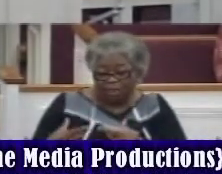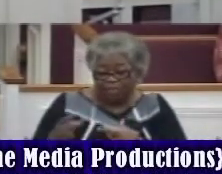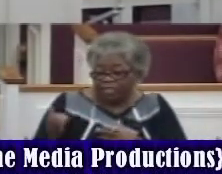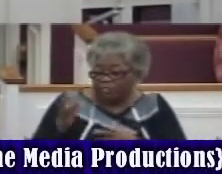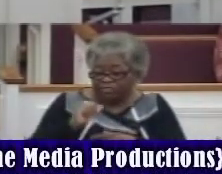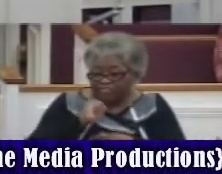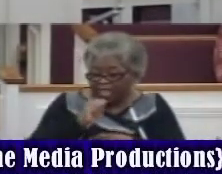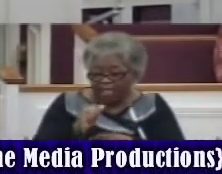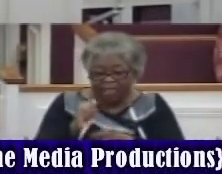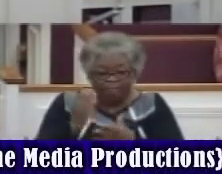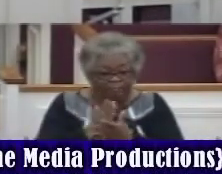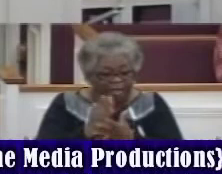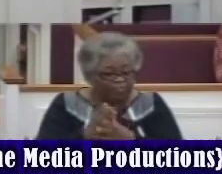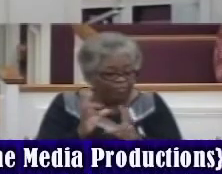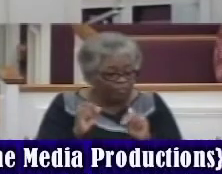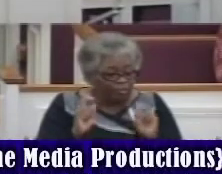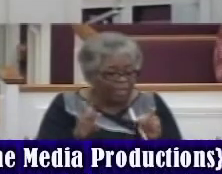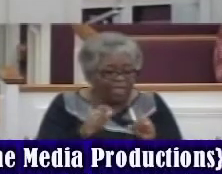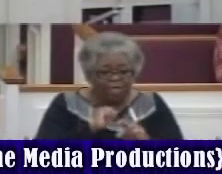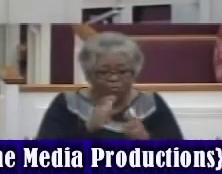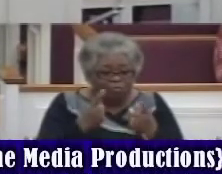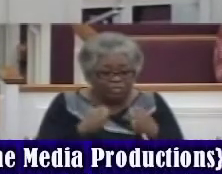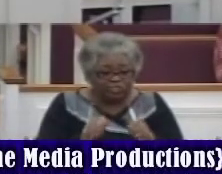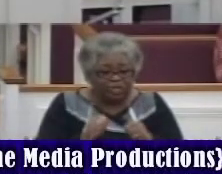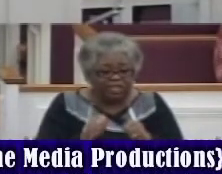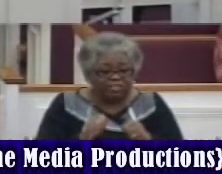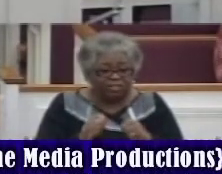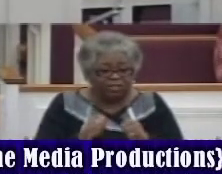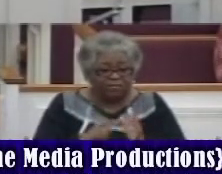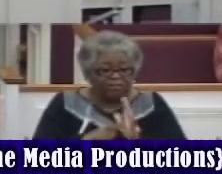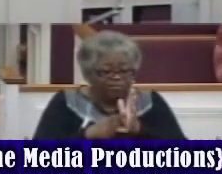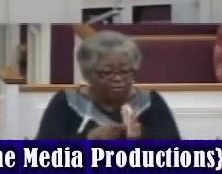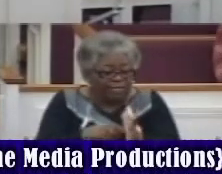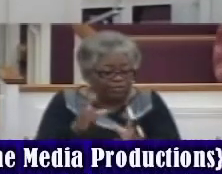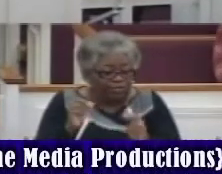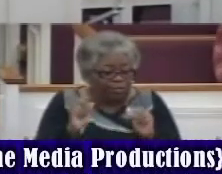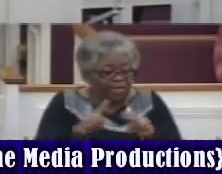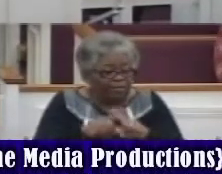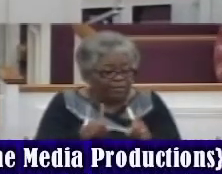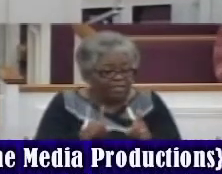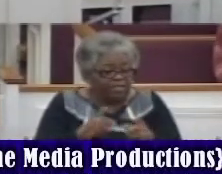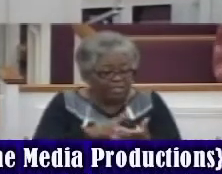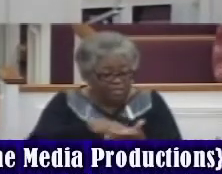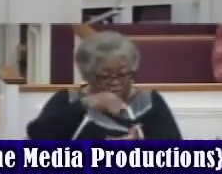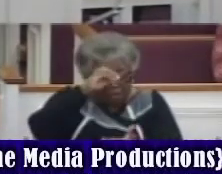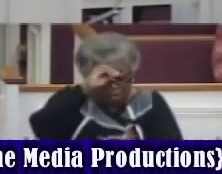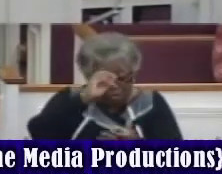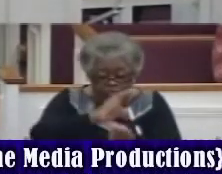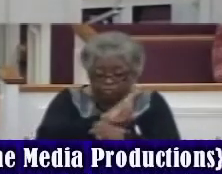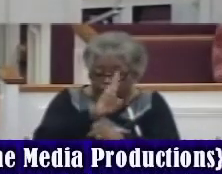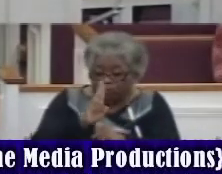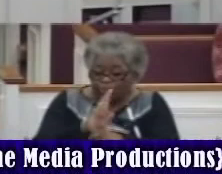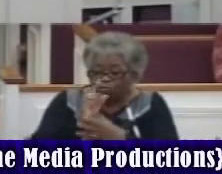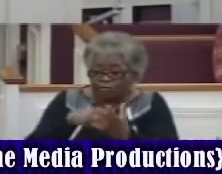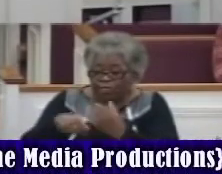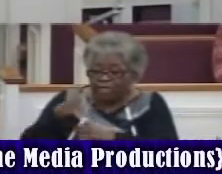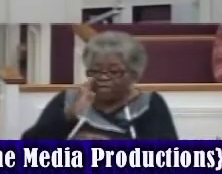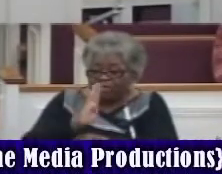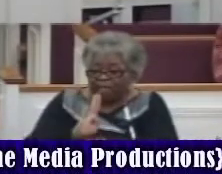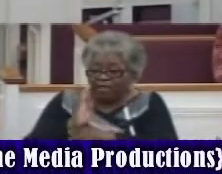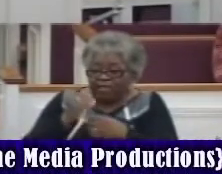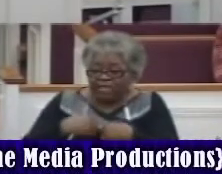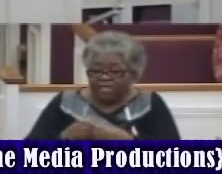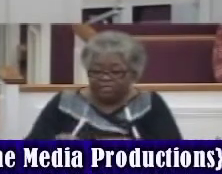wasn't bothering nobody, wasn't trying to impress nobody, but he learned to use what God